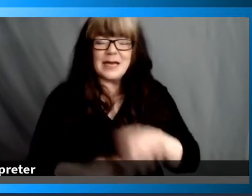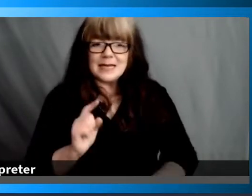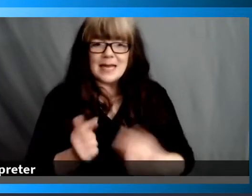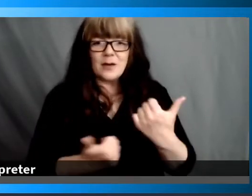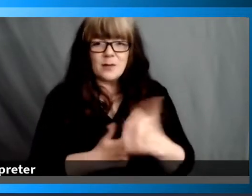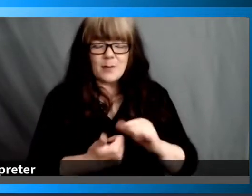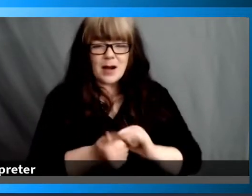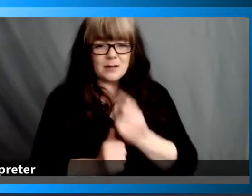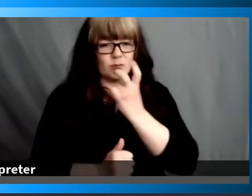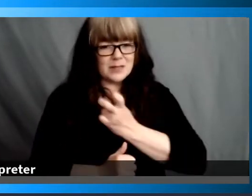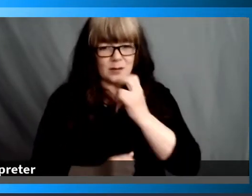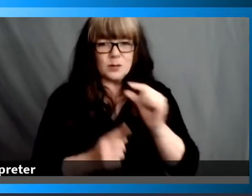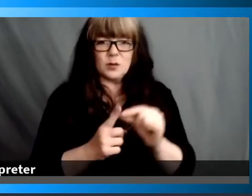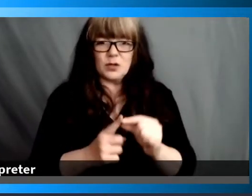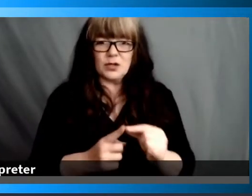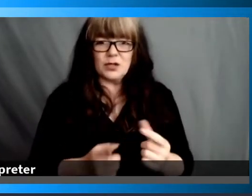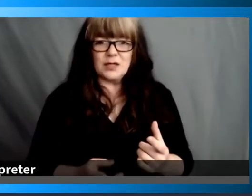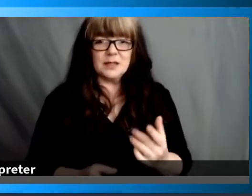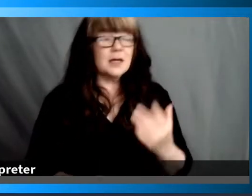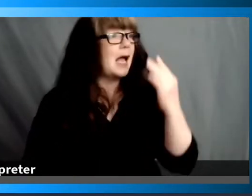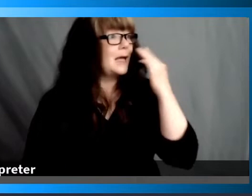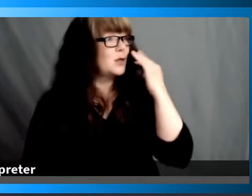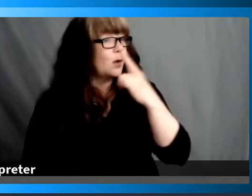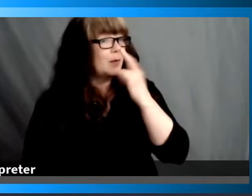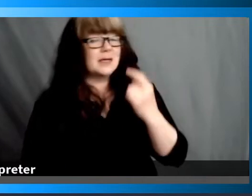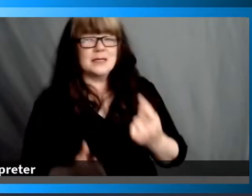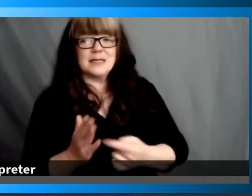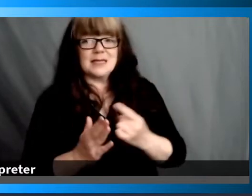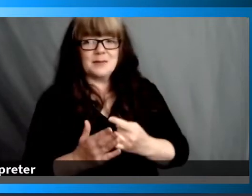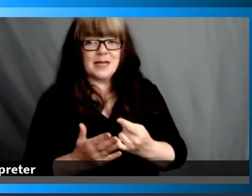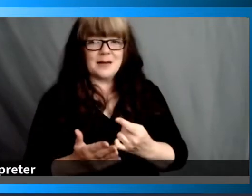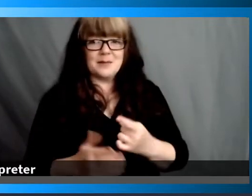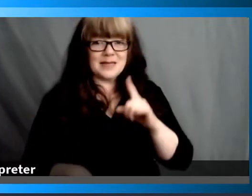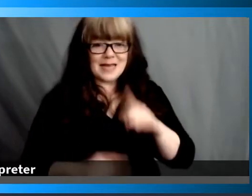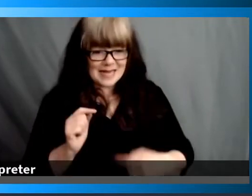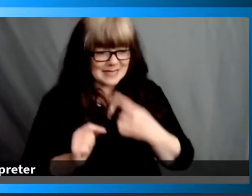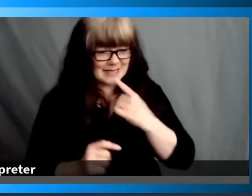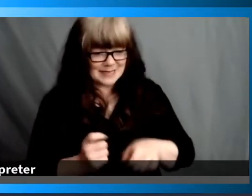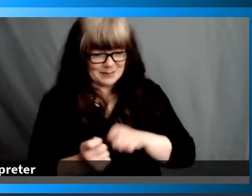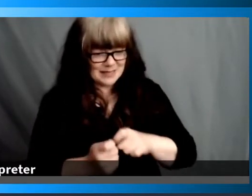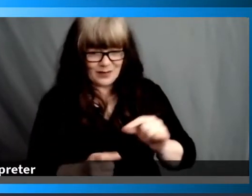know, because sometimes I just can't get certain words.